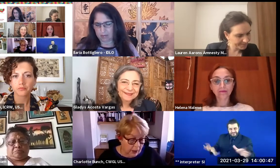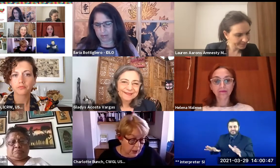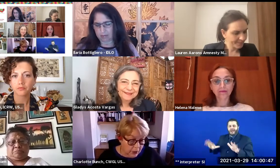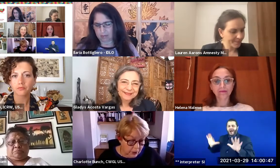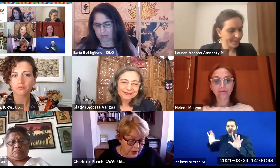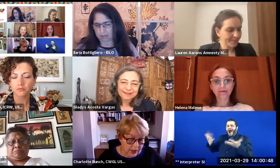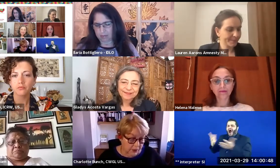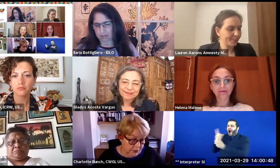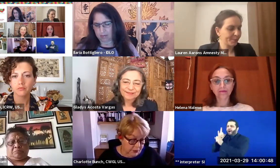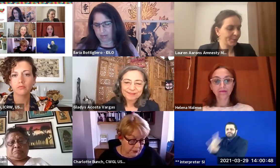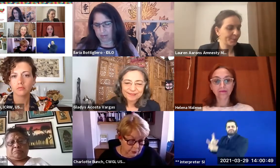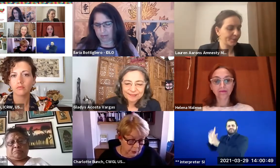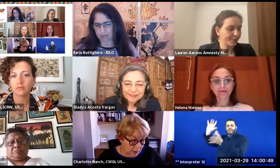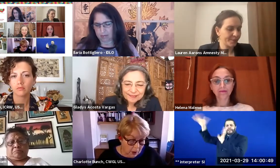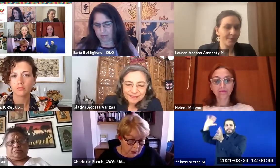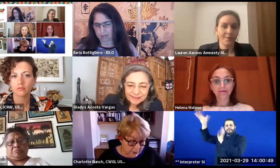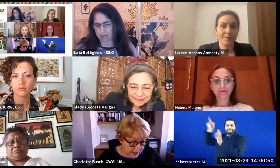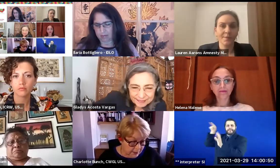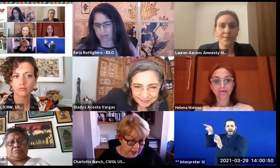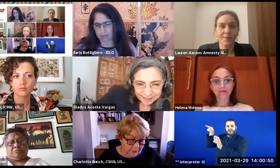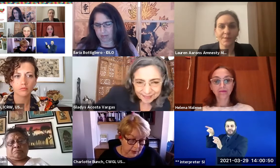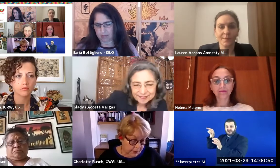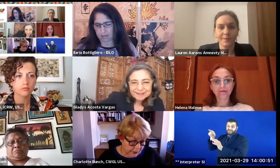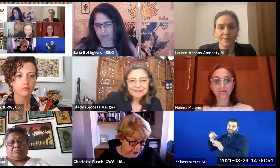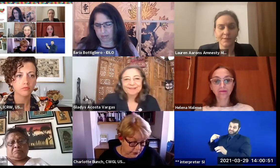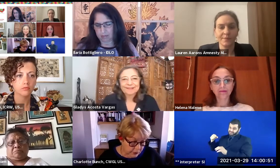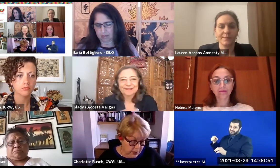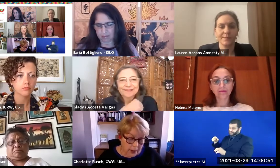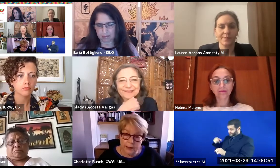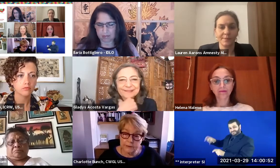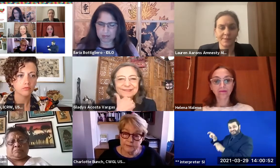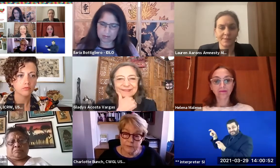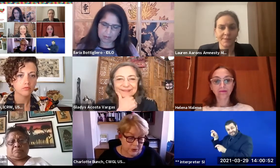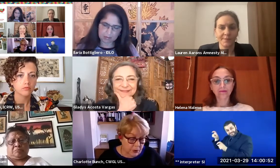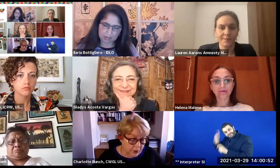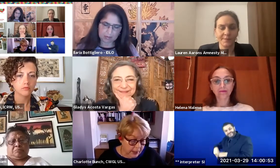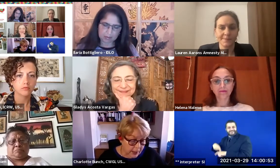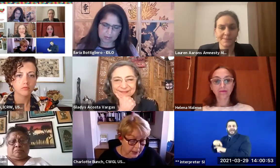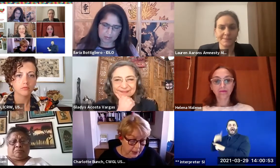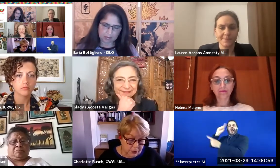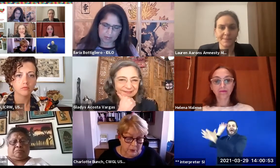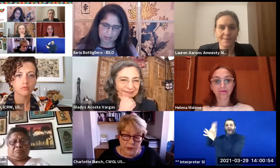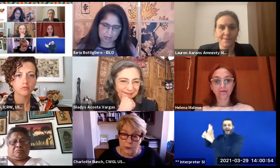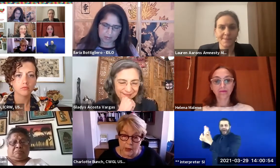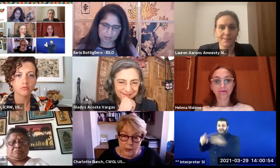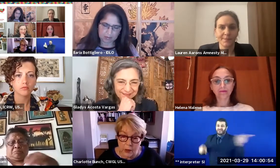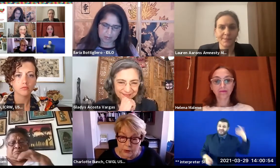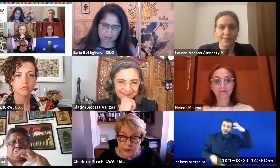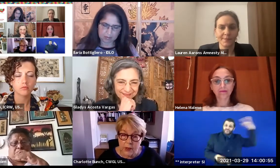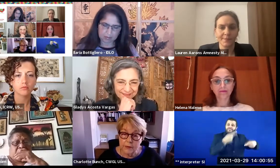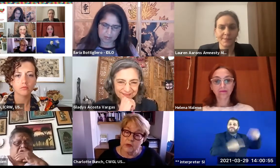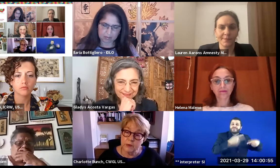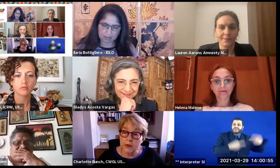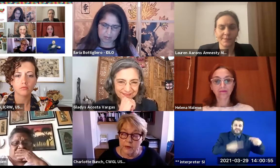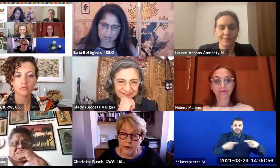And I think you could take this through on many, many of the other issues. Certainly ending discriminatory